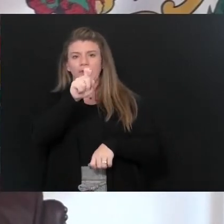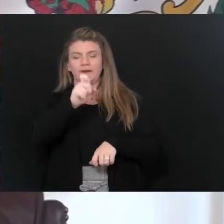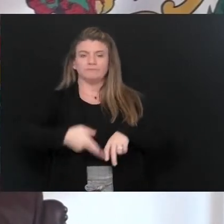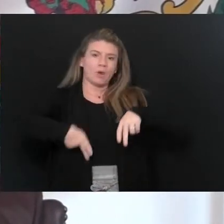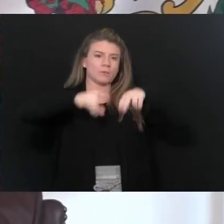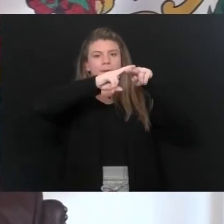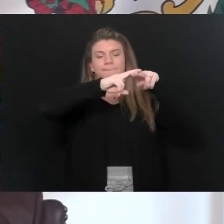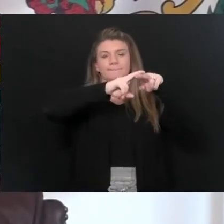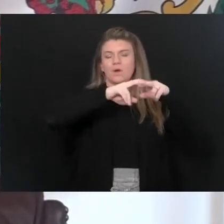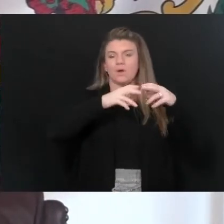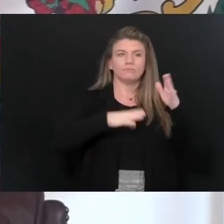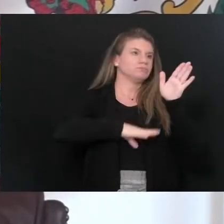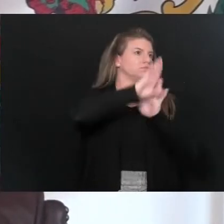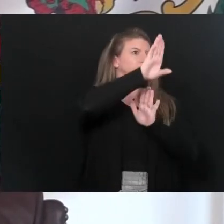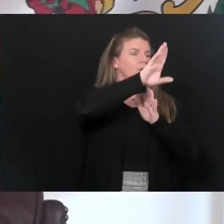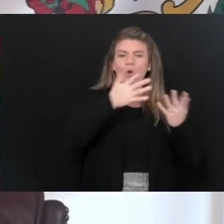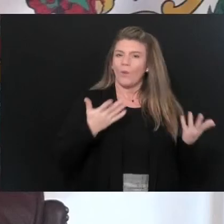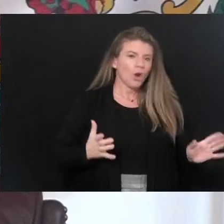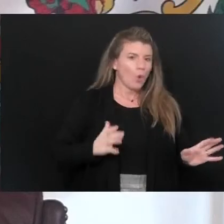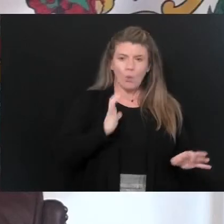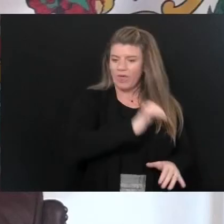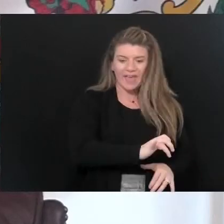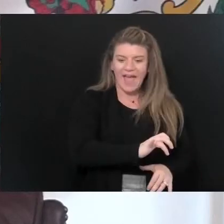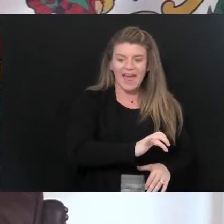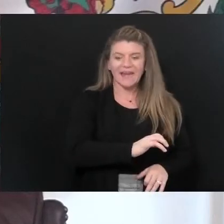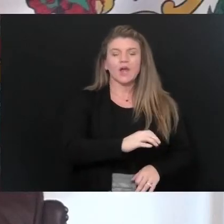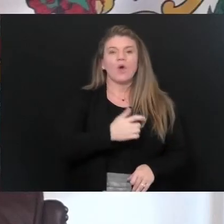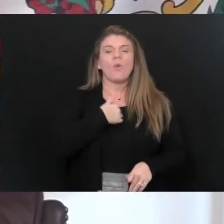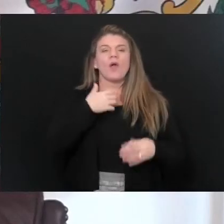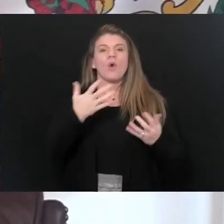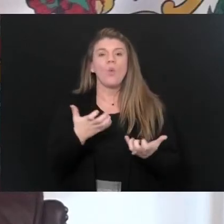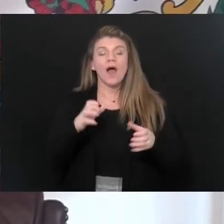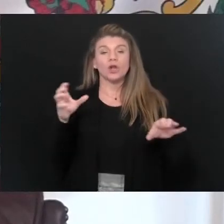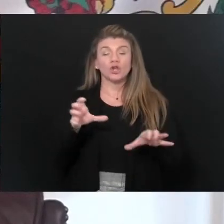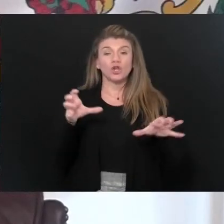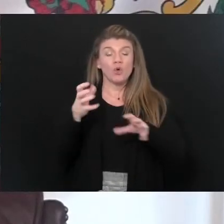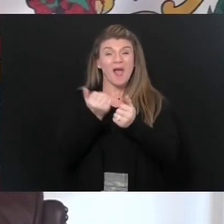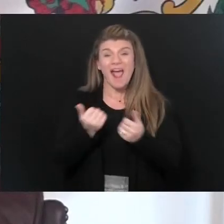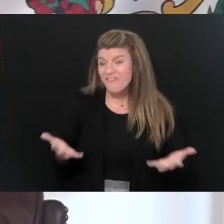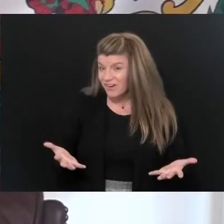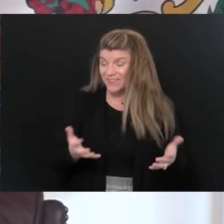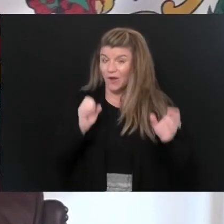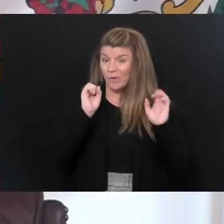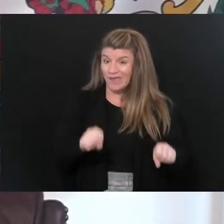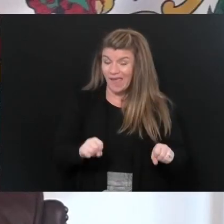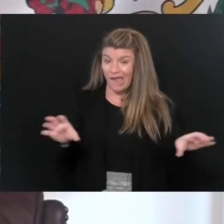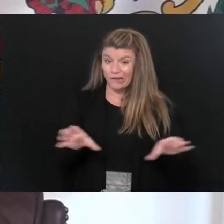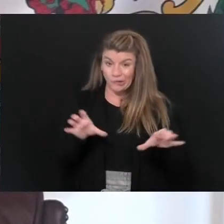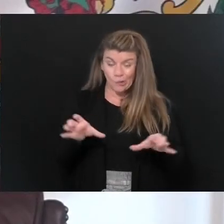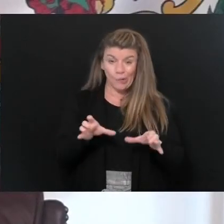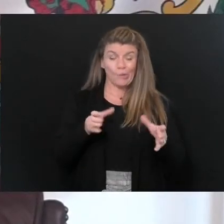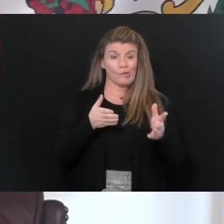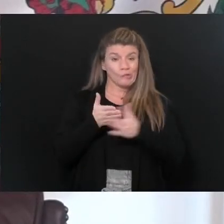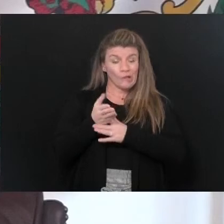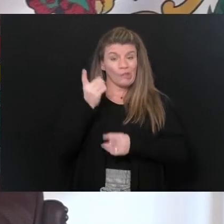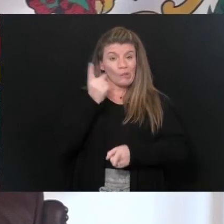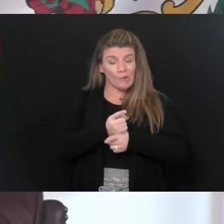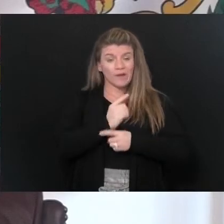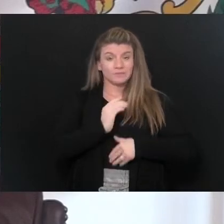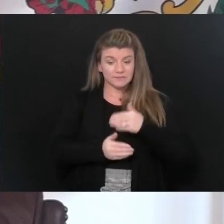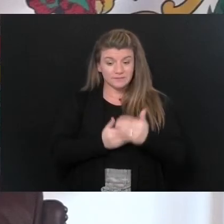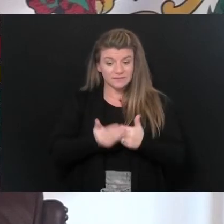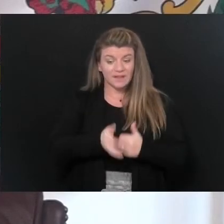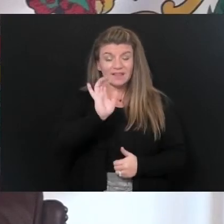through the roof. To absolutely do all the things on the chessboard and to do them the right way, that's my